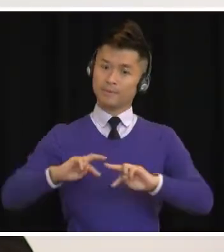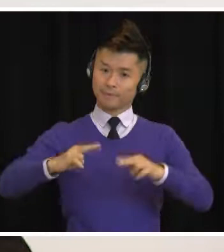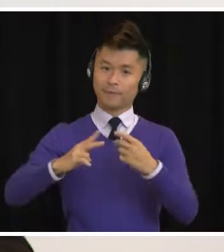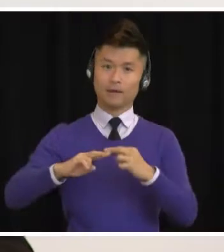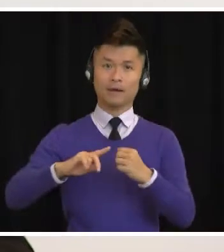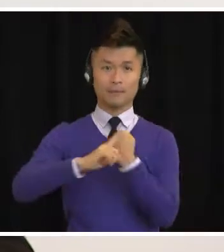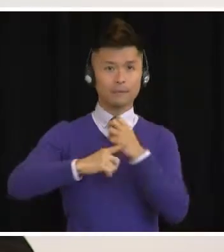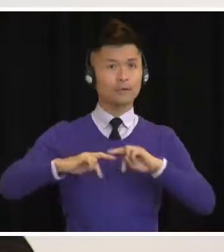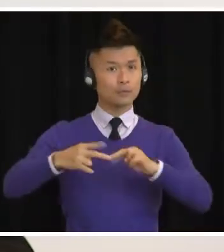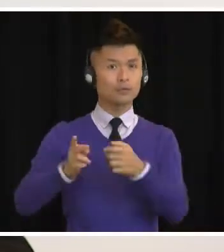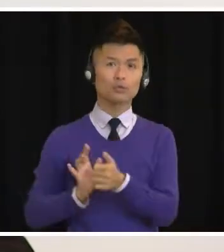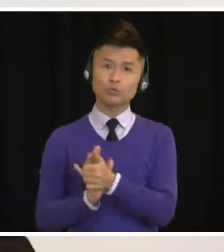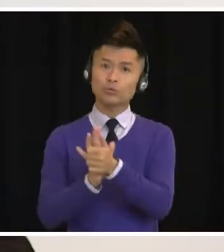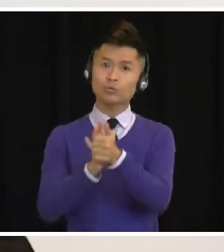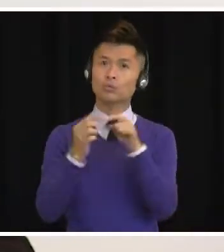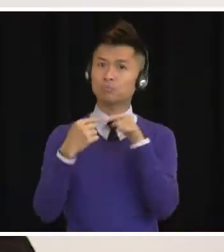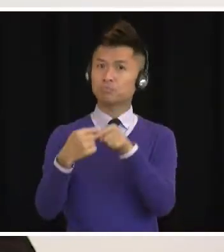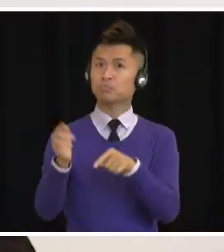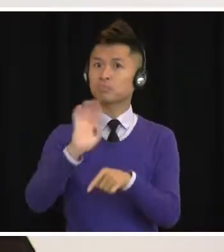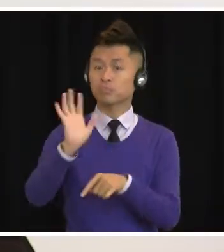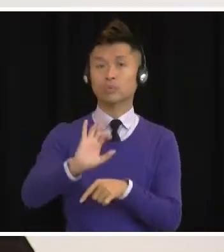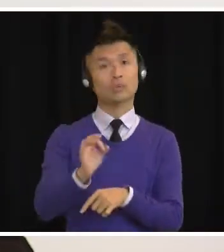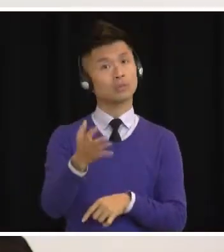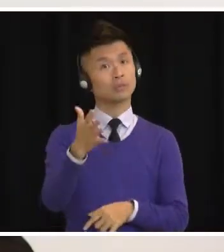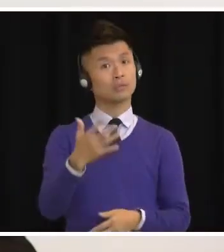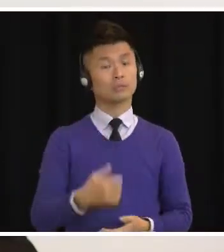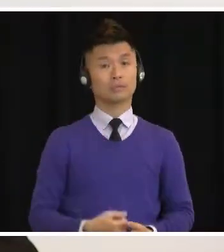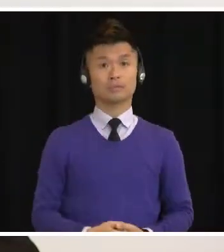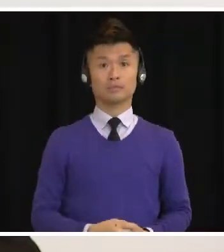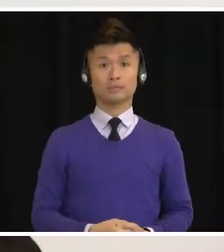the principles that lead